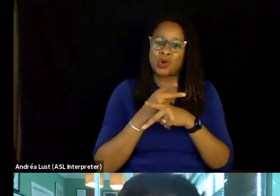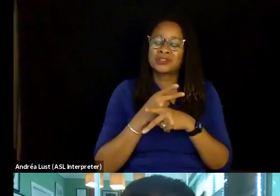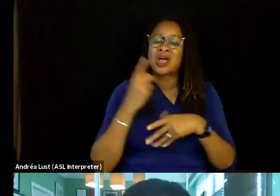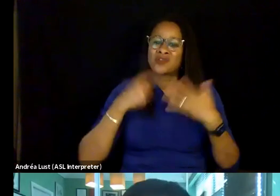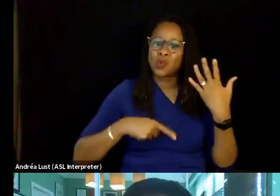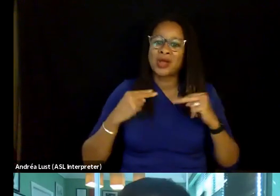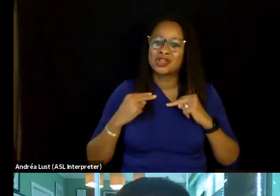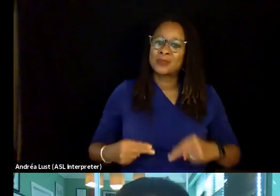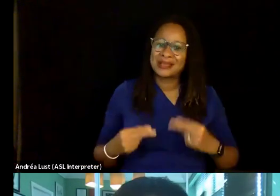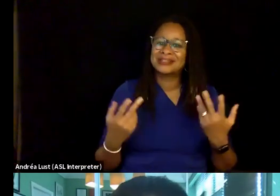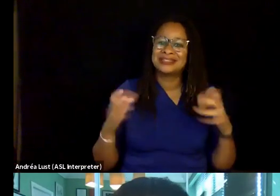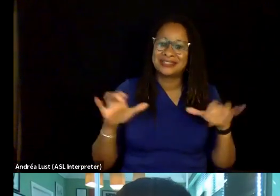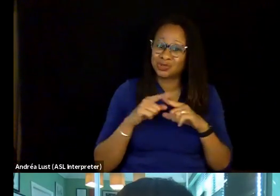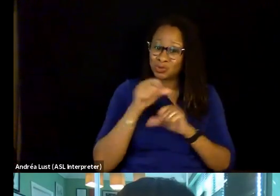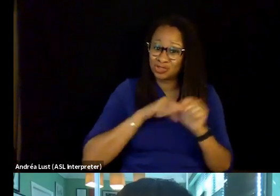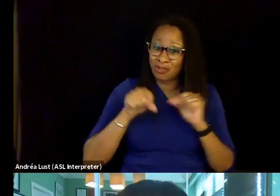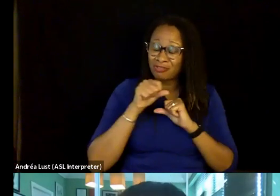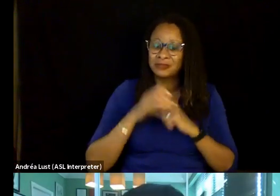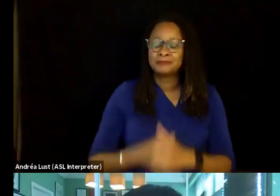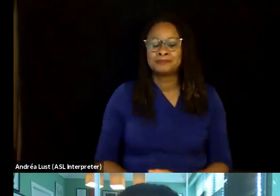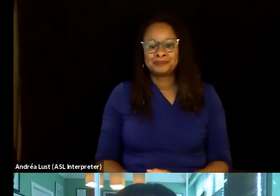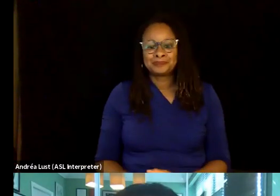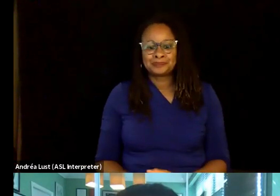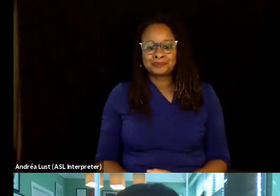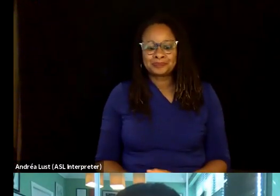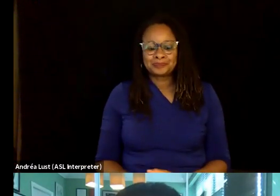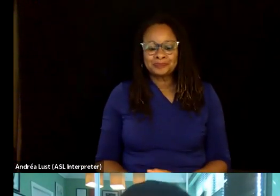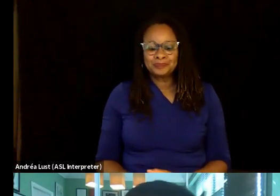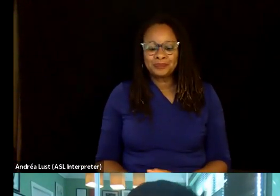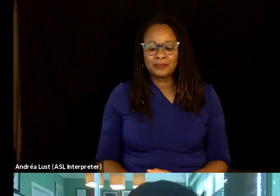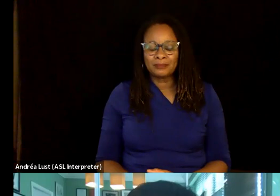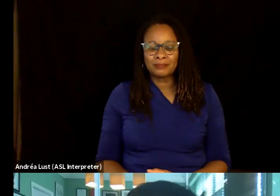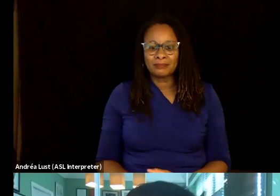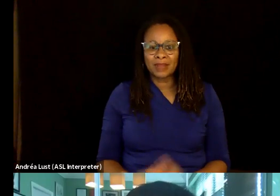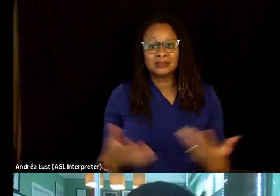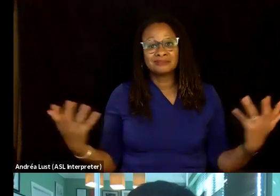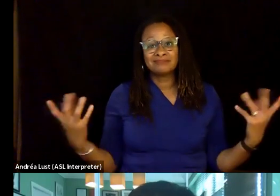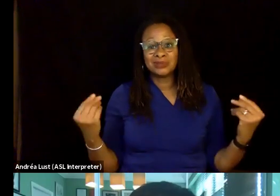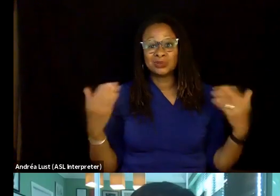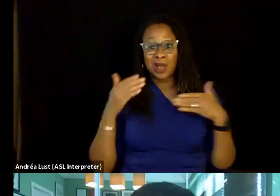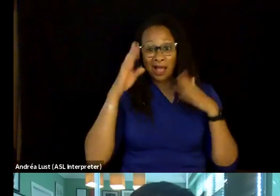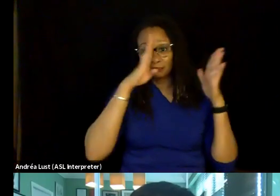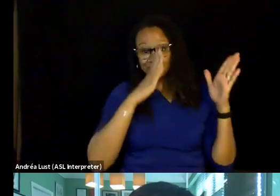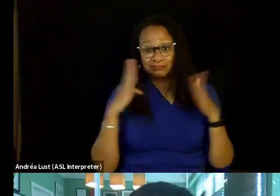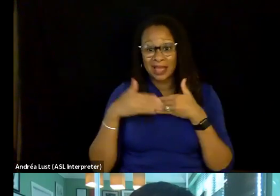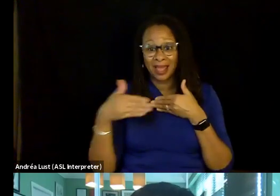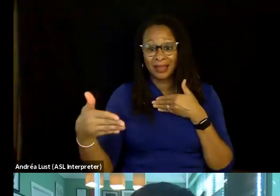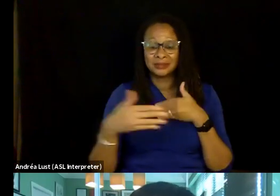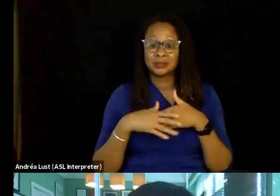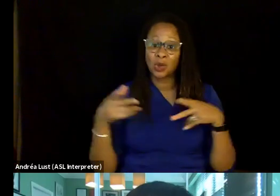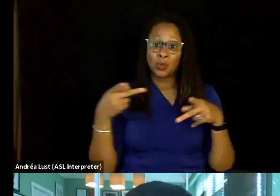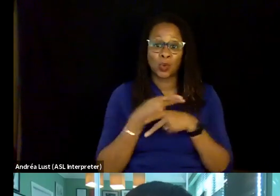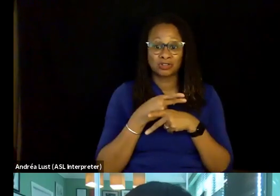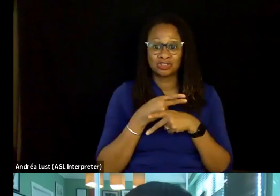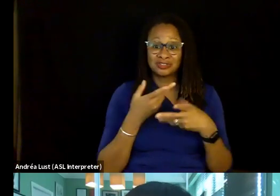didn't mean to pull it out. So the way I deal with it is I plan ahead. I think the worst case scenario, and